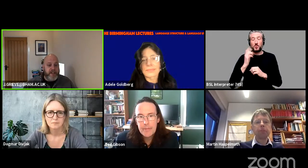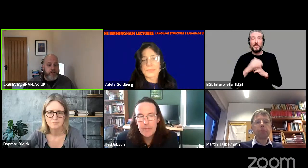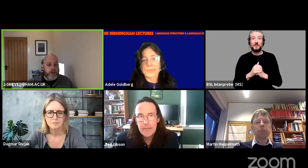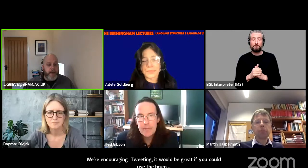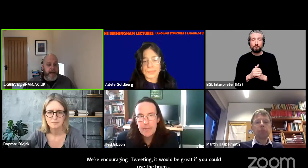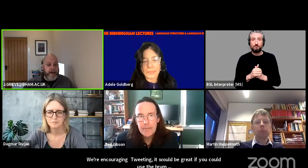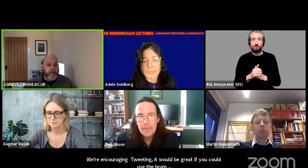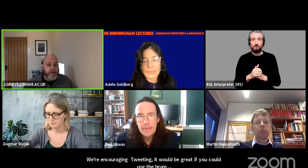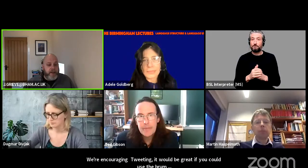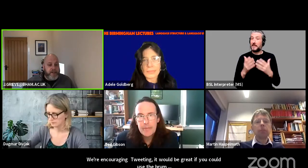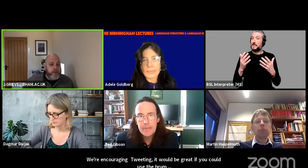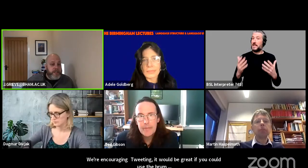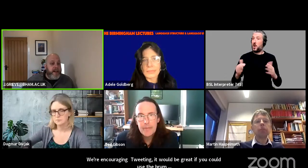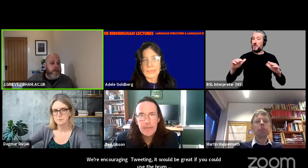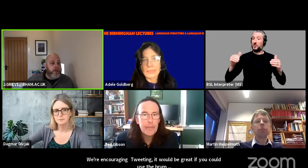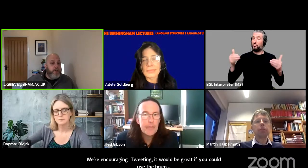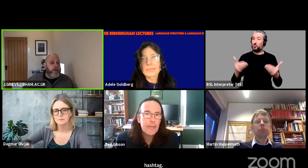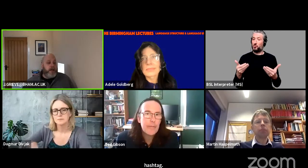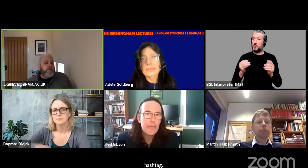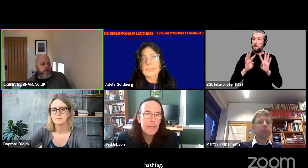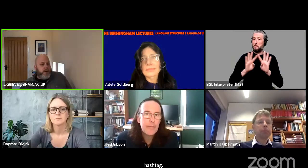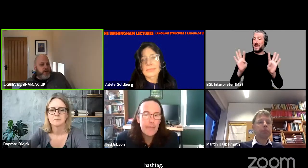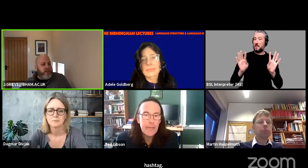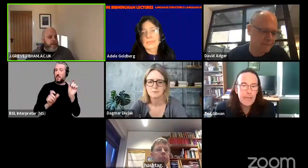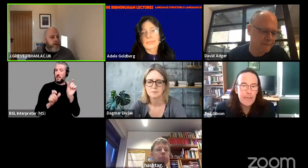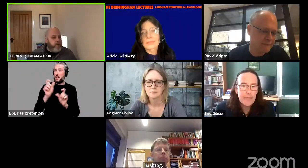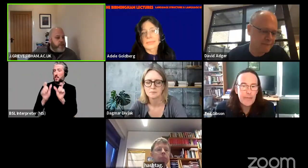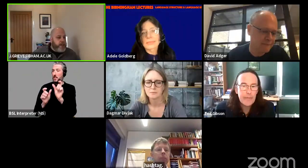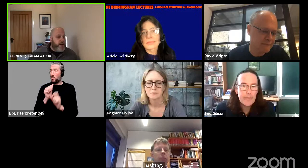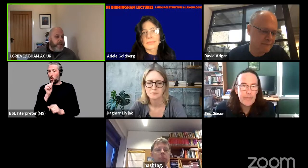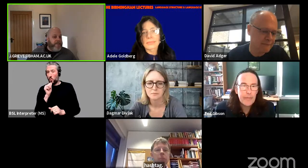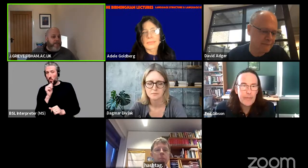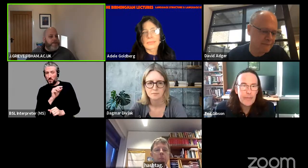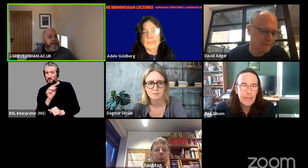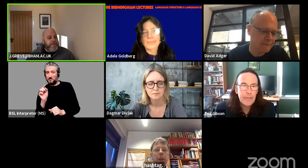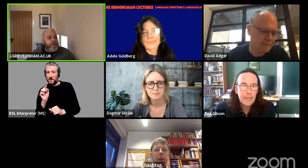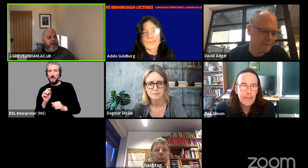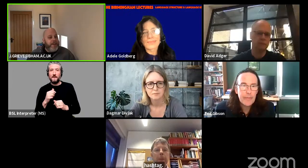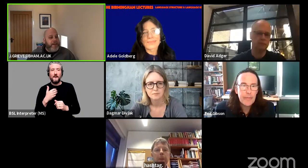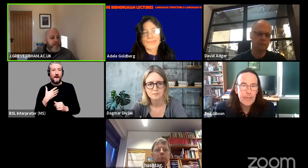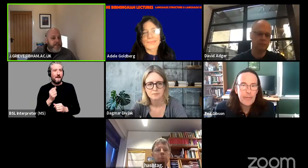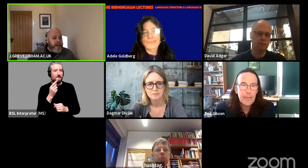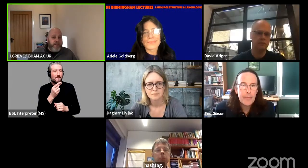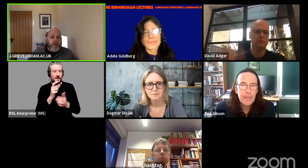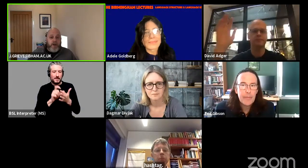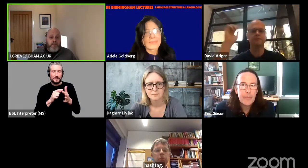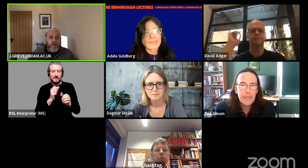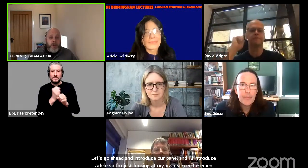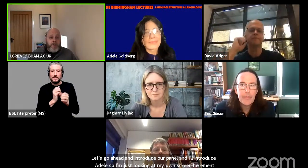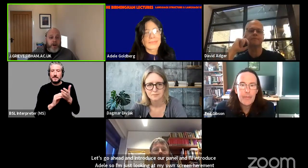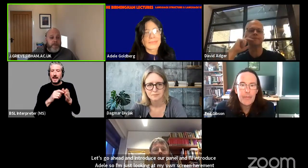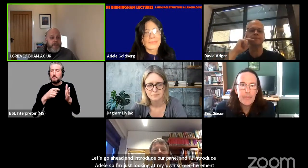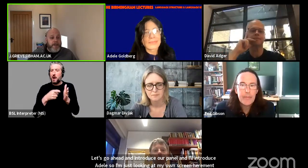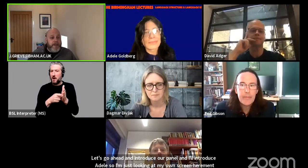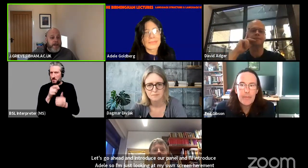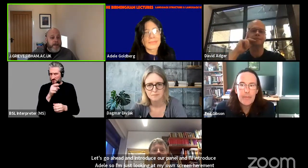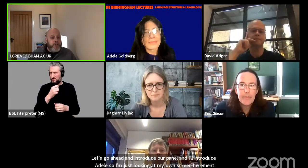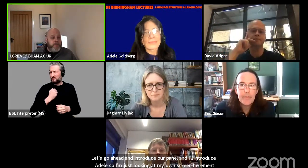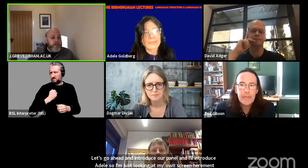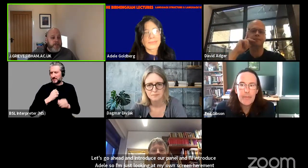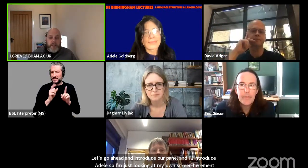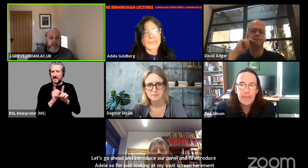then go ahead and introduce our panel and then I'll introduce Adele. So I'm just looking at my own screen here. We have Dagmar Deviak from from our department.